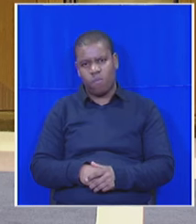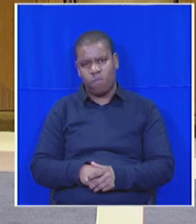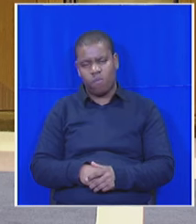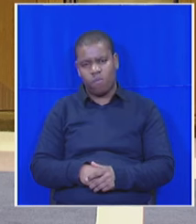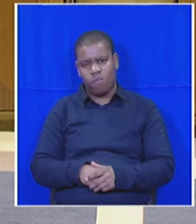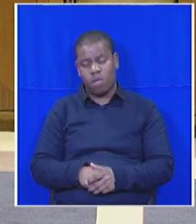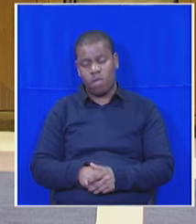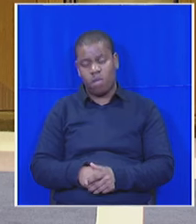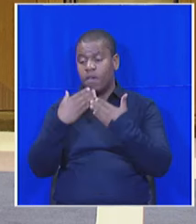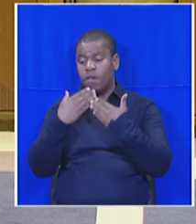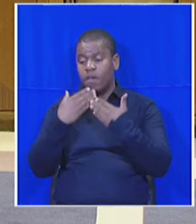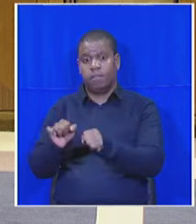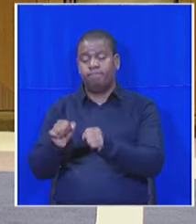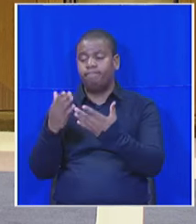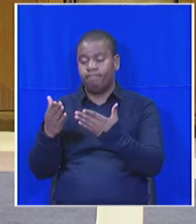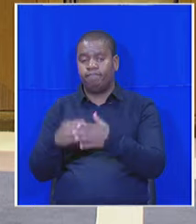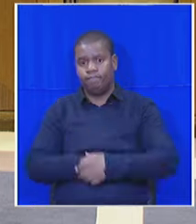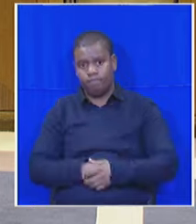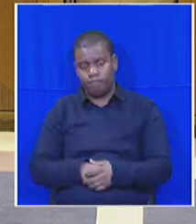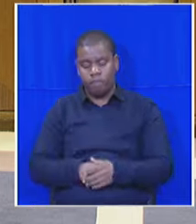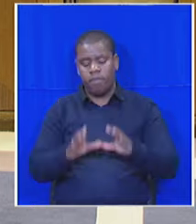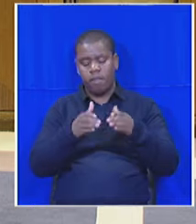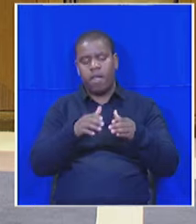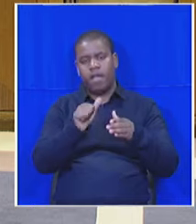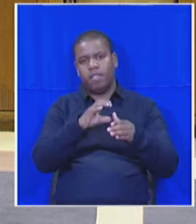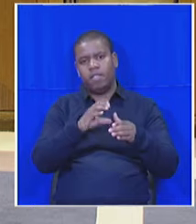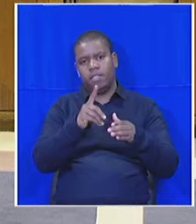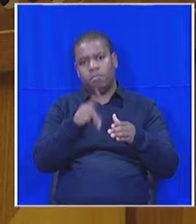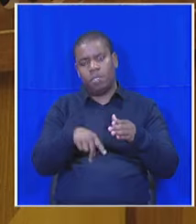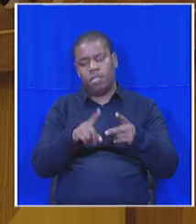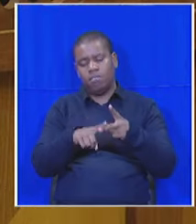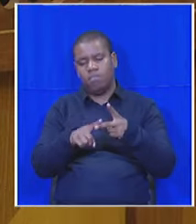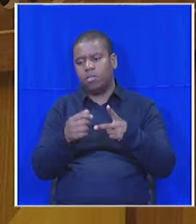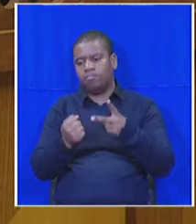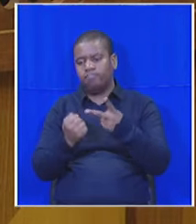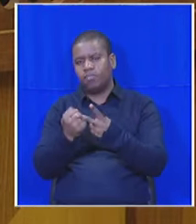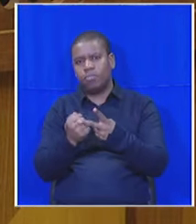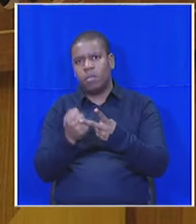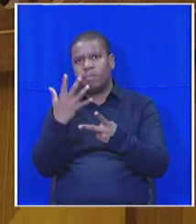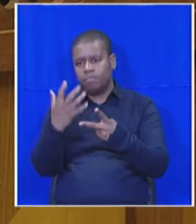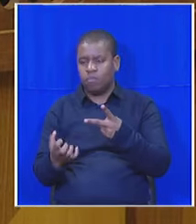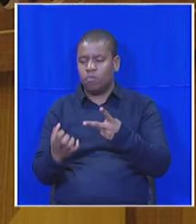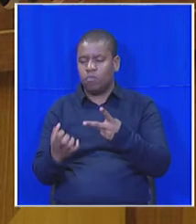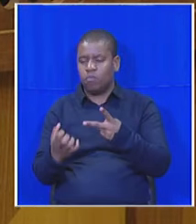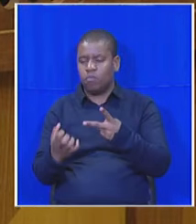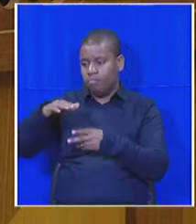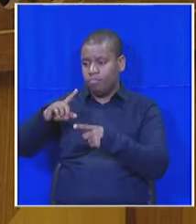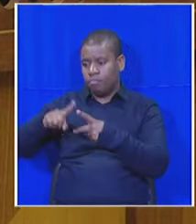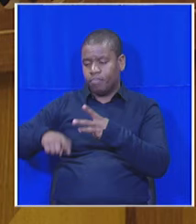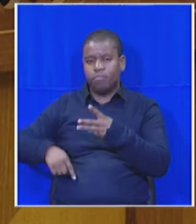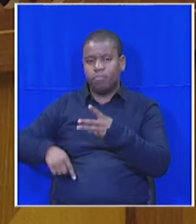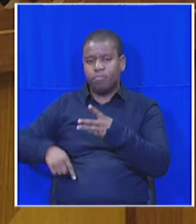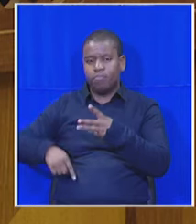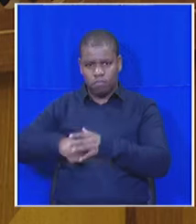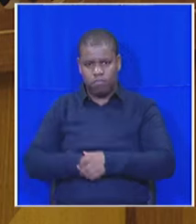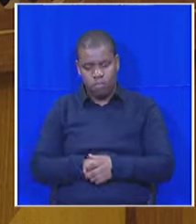Thank you, Chairperson. Chairperson, the ACDP will support this budget vote, notwithstanding certain reservations that we have. Now,